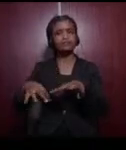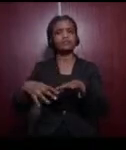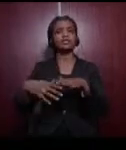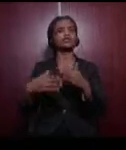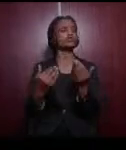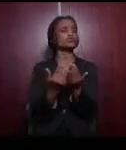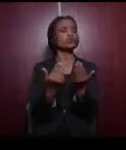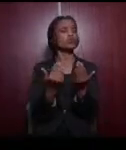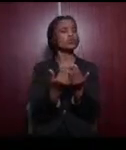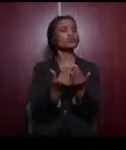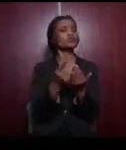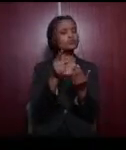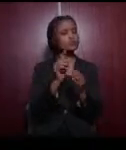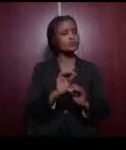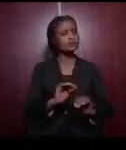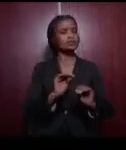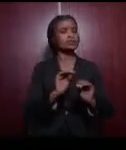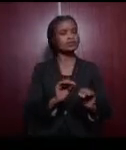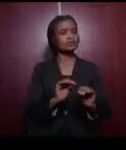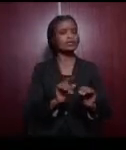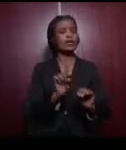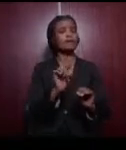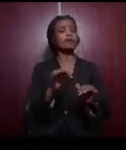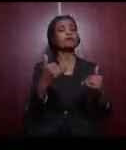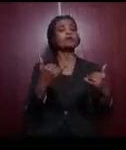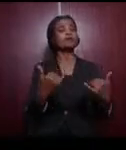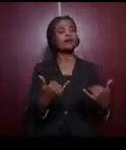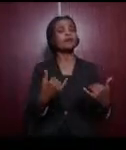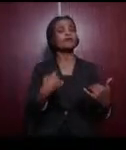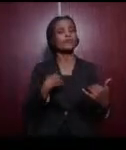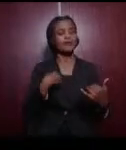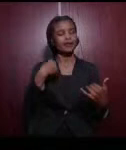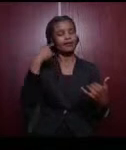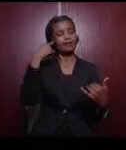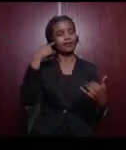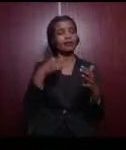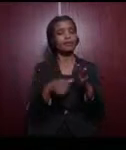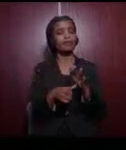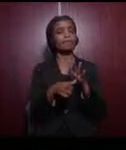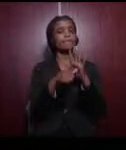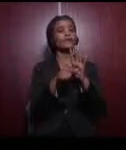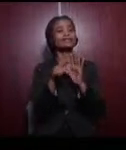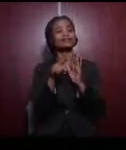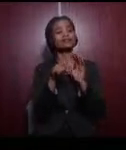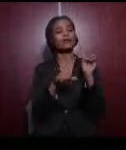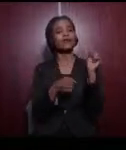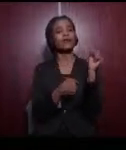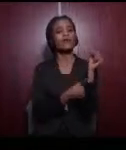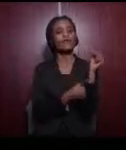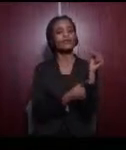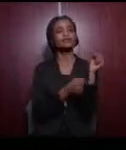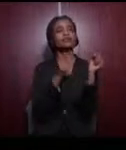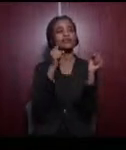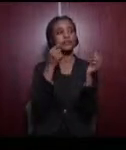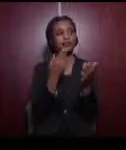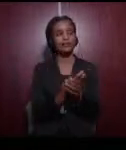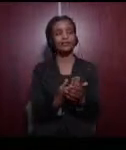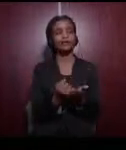My take ukuthi kena that office must have maybe create a structure whereby it will go and